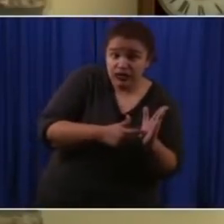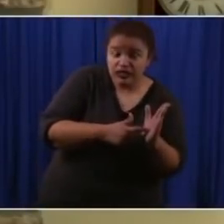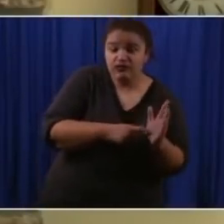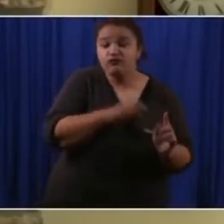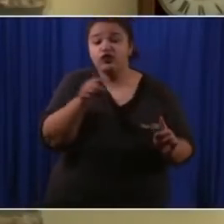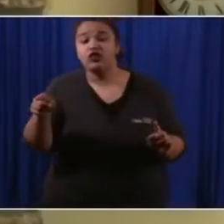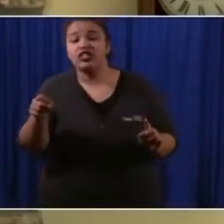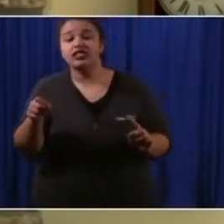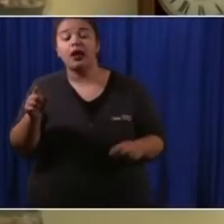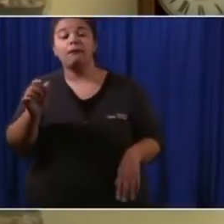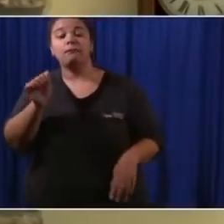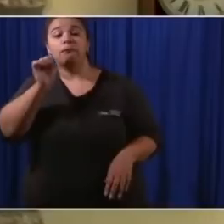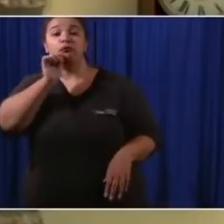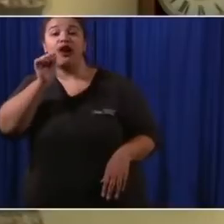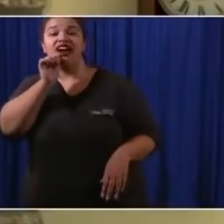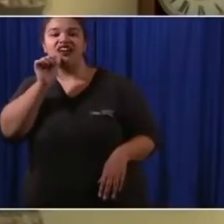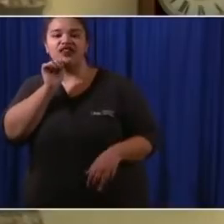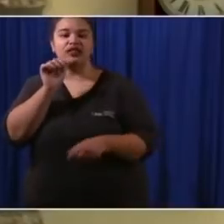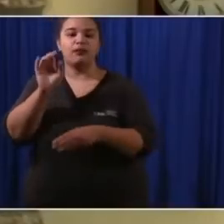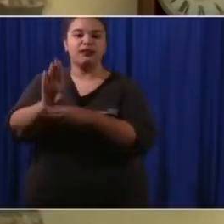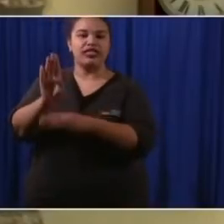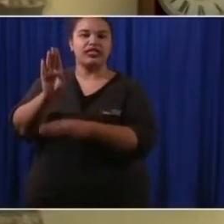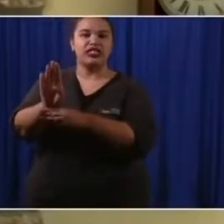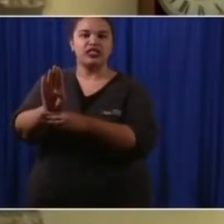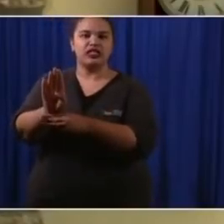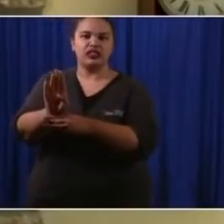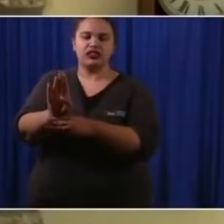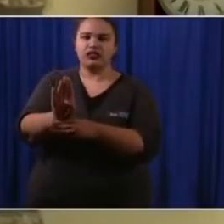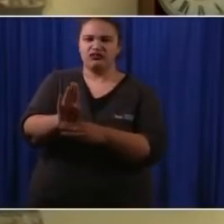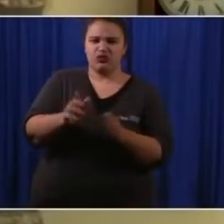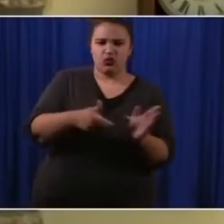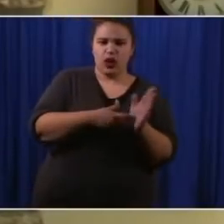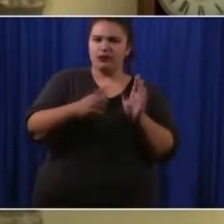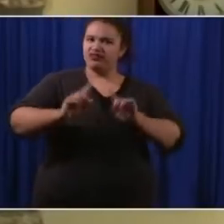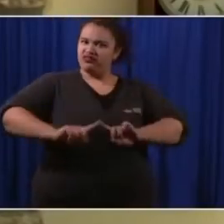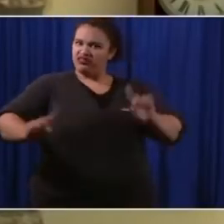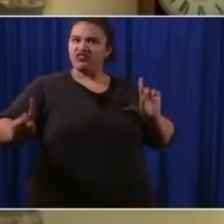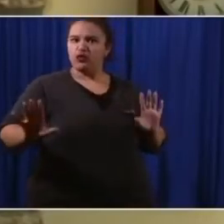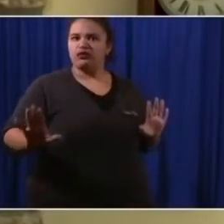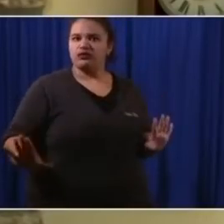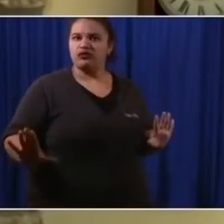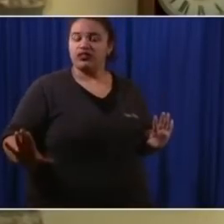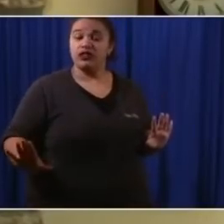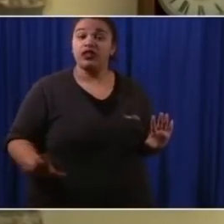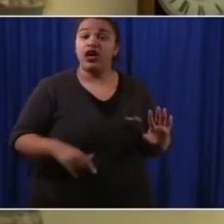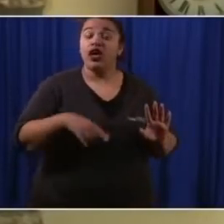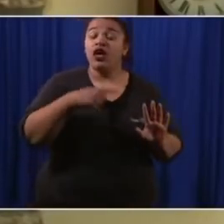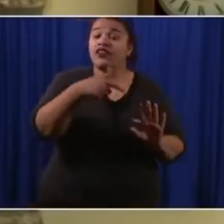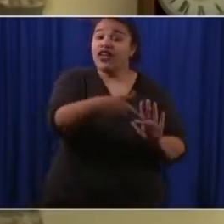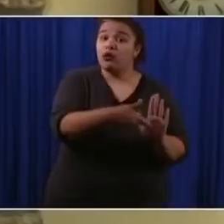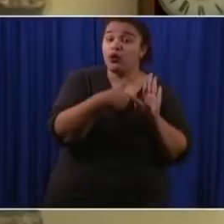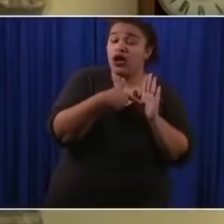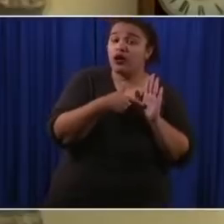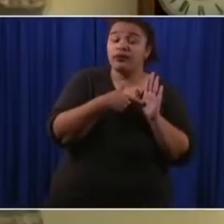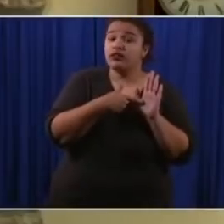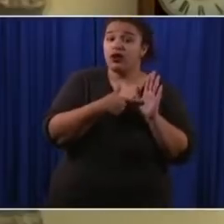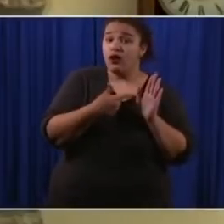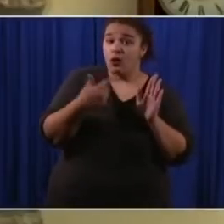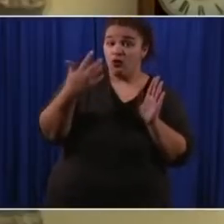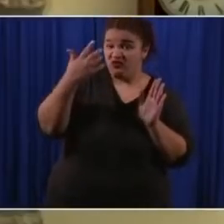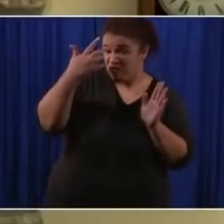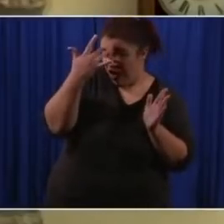They come upon with more restrictions that are built into the law. I don't think that we would